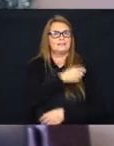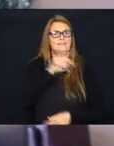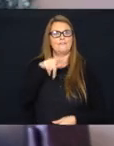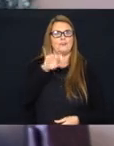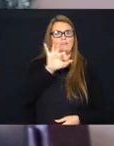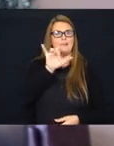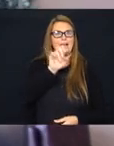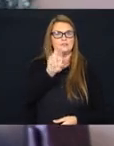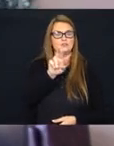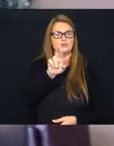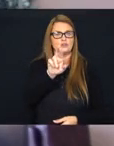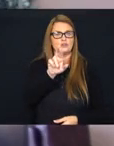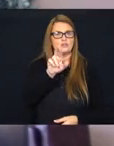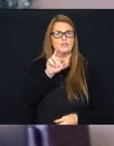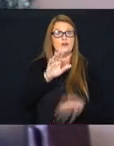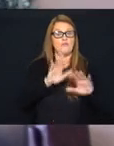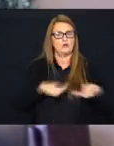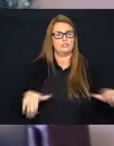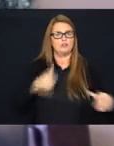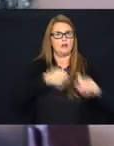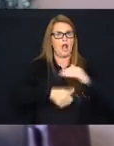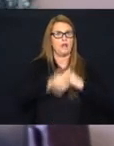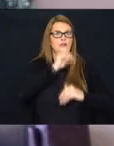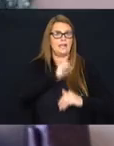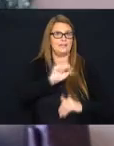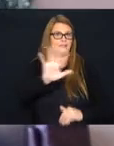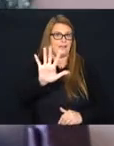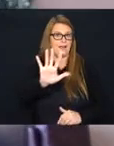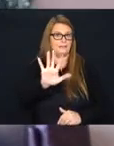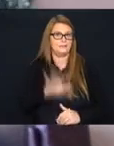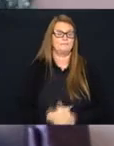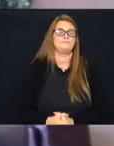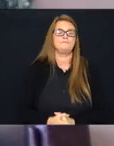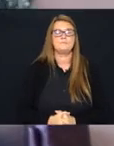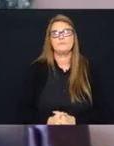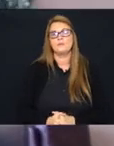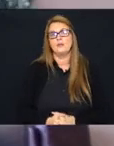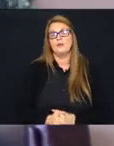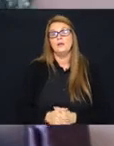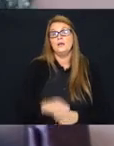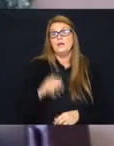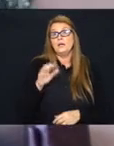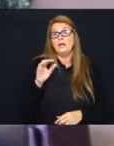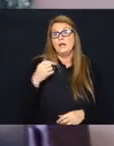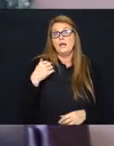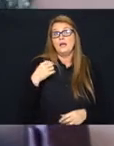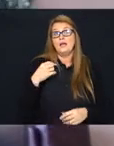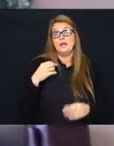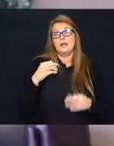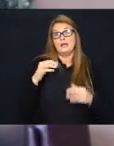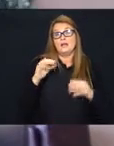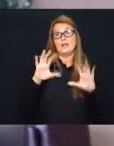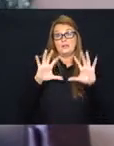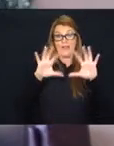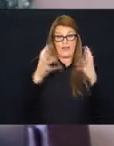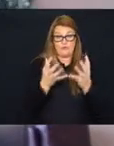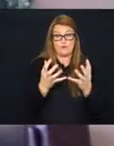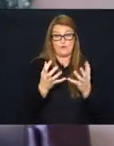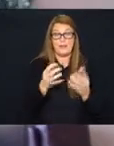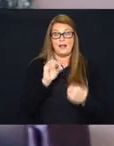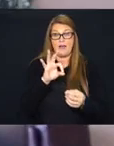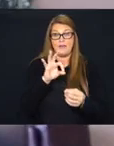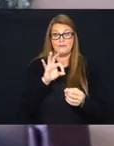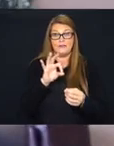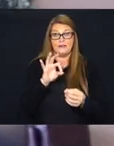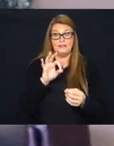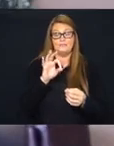for children that are under 5. And as we've talked about here before, at every age grouping, the dose of the vaccine